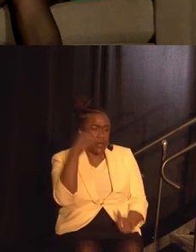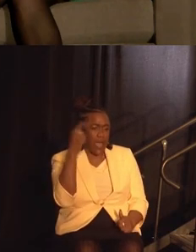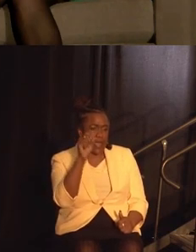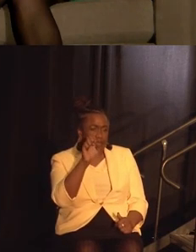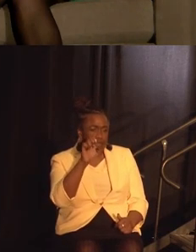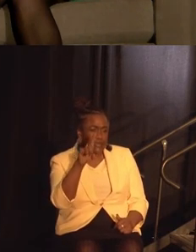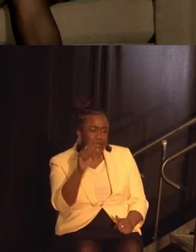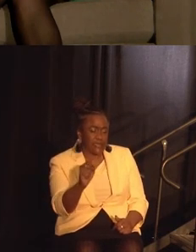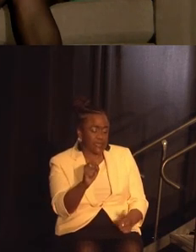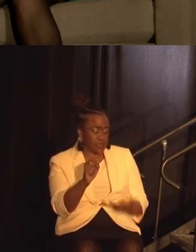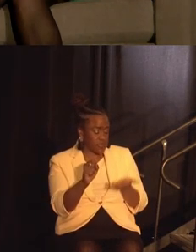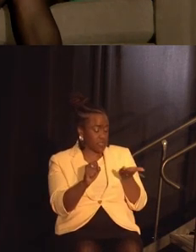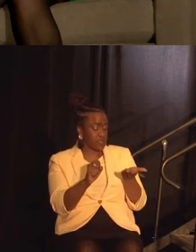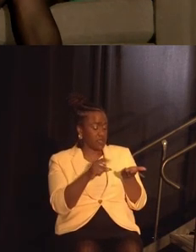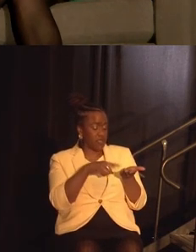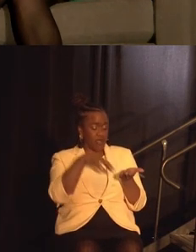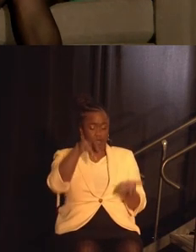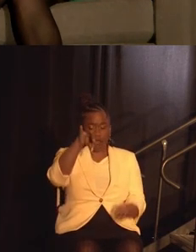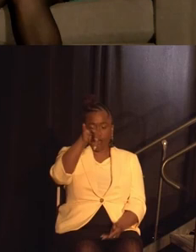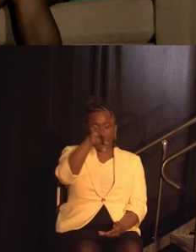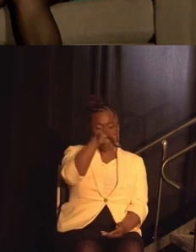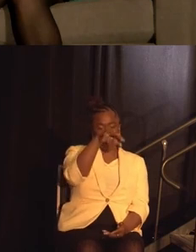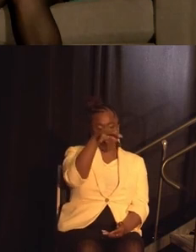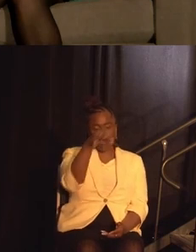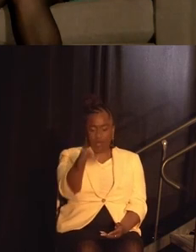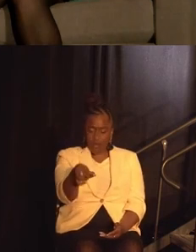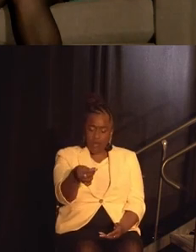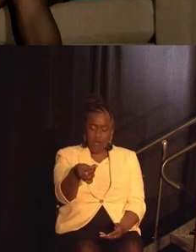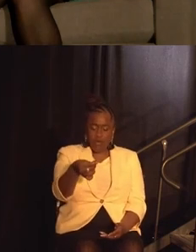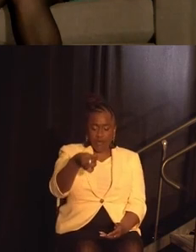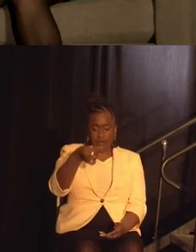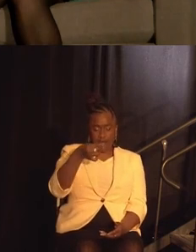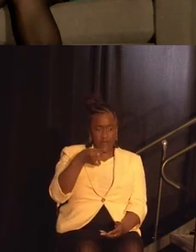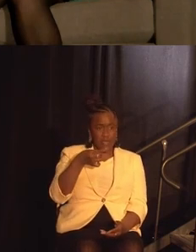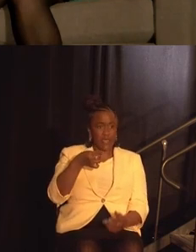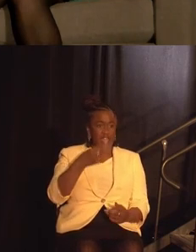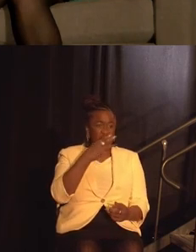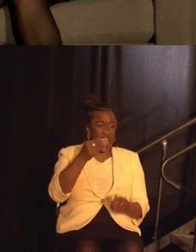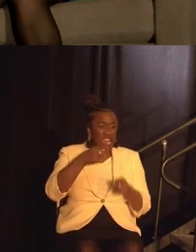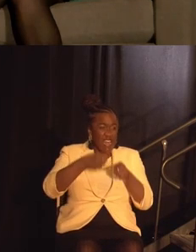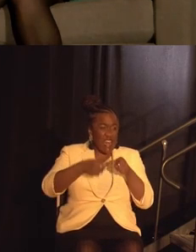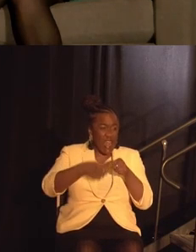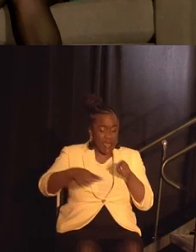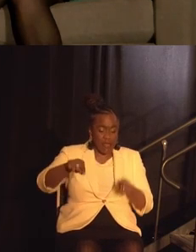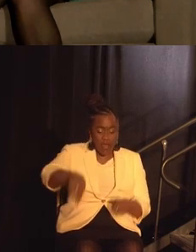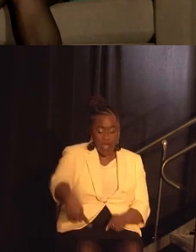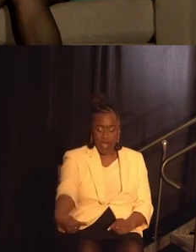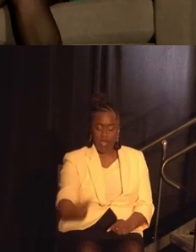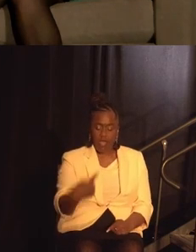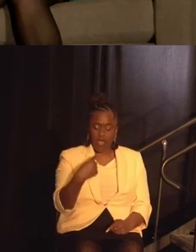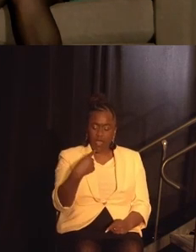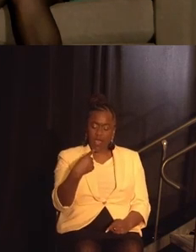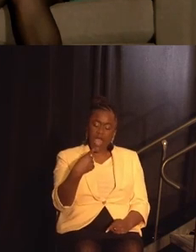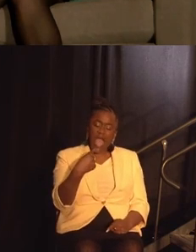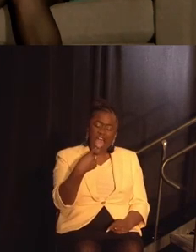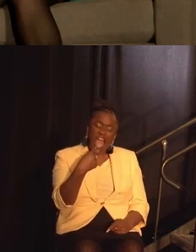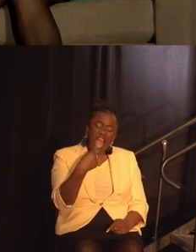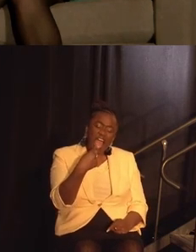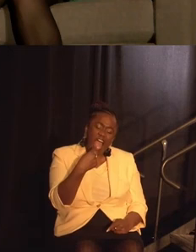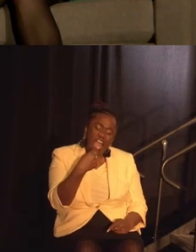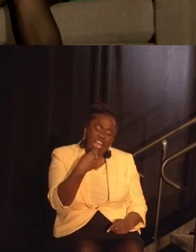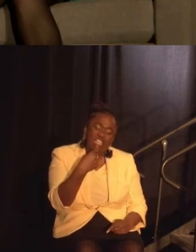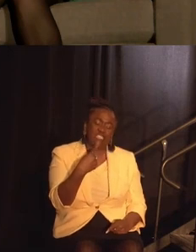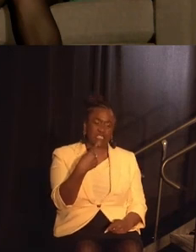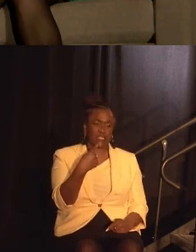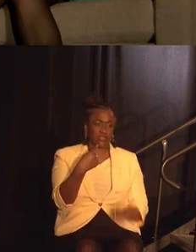ants. The slice dangles on her knife, the glinting steel close to my mouth. I eat it off the knife.